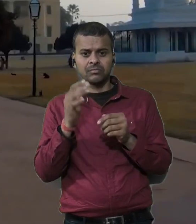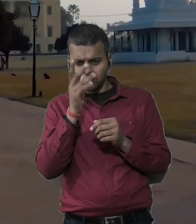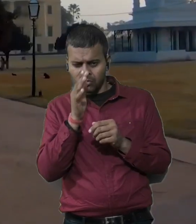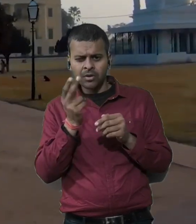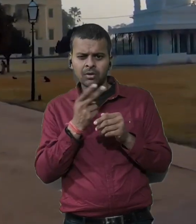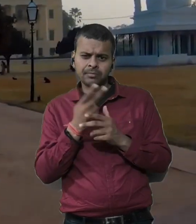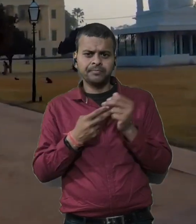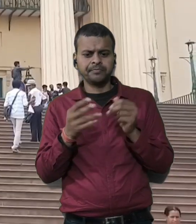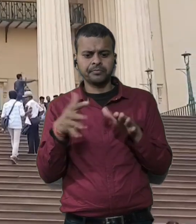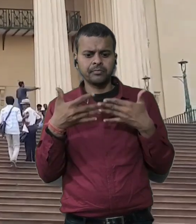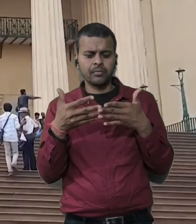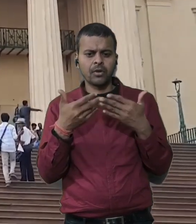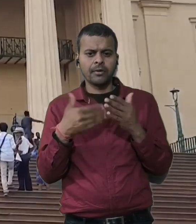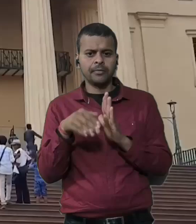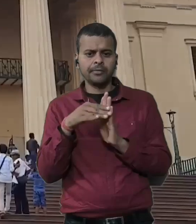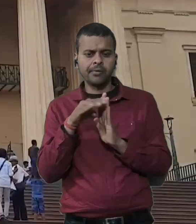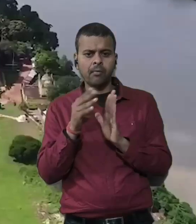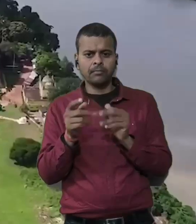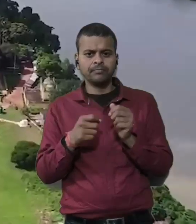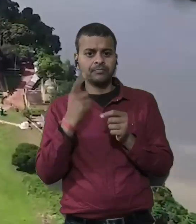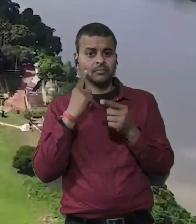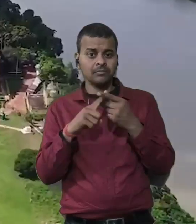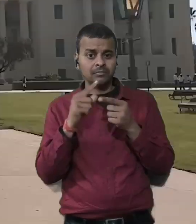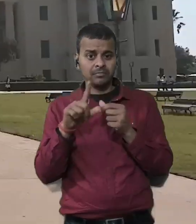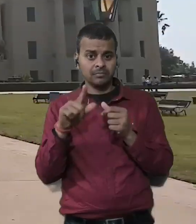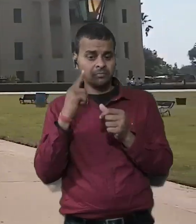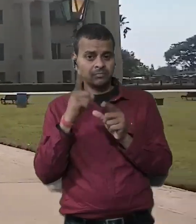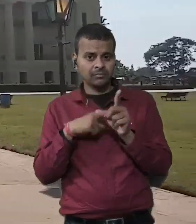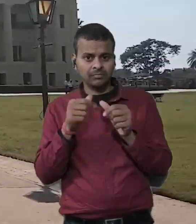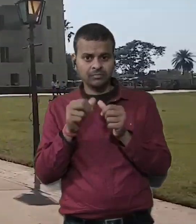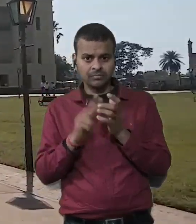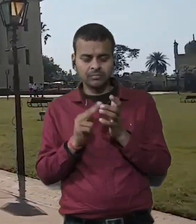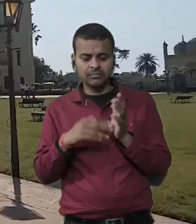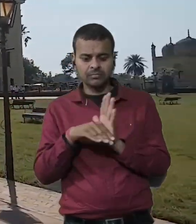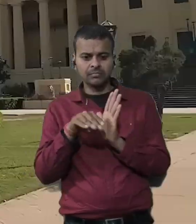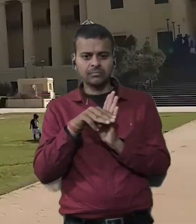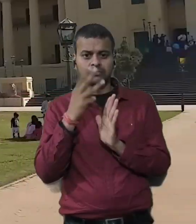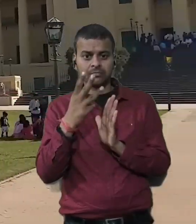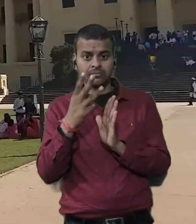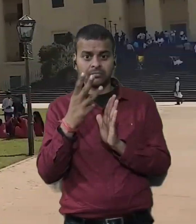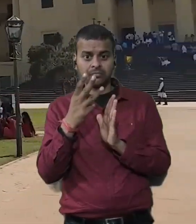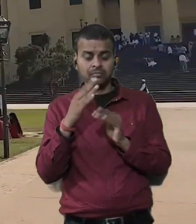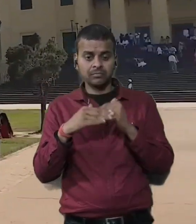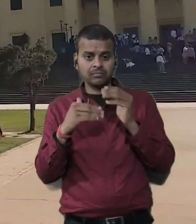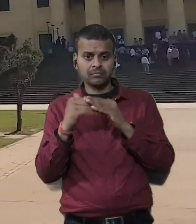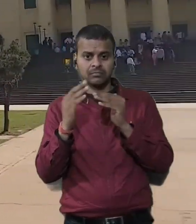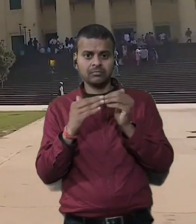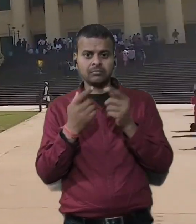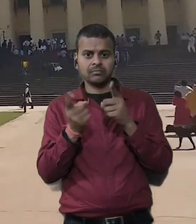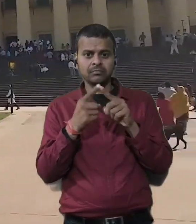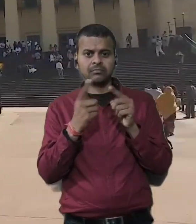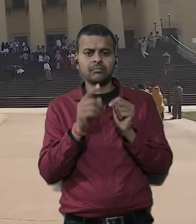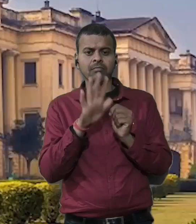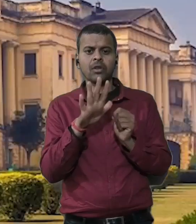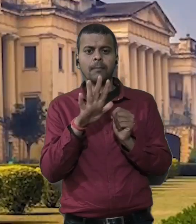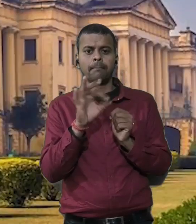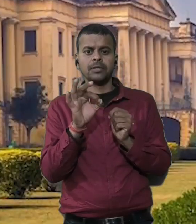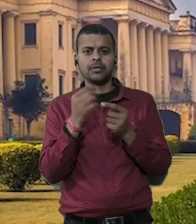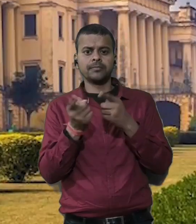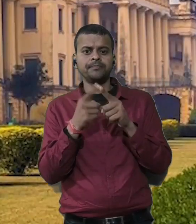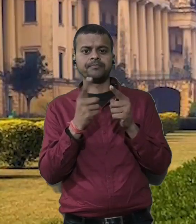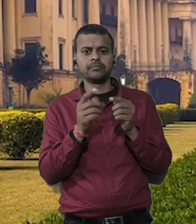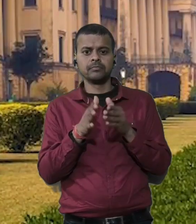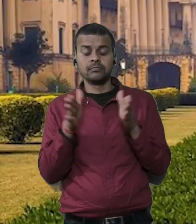after thousands of true and false gates. It is a three-storied brick building made in Italian style and contains